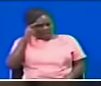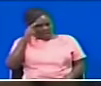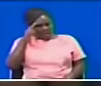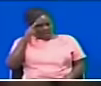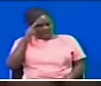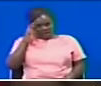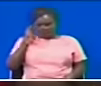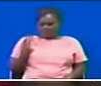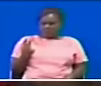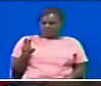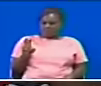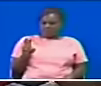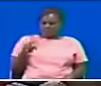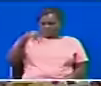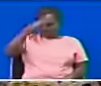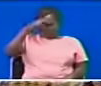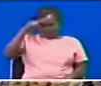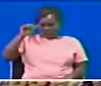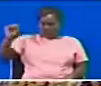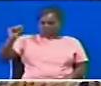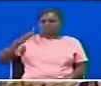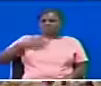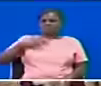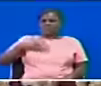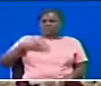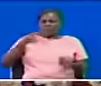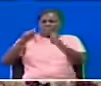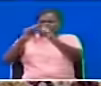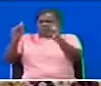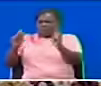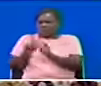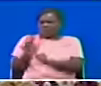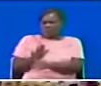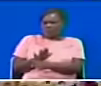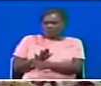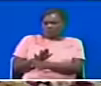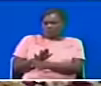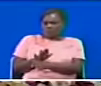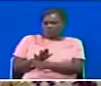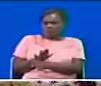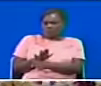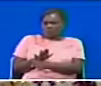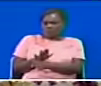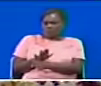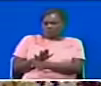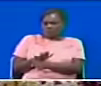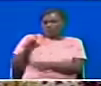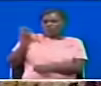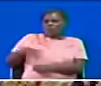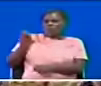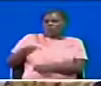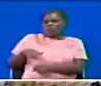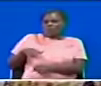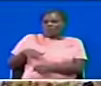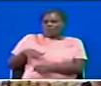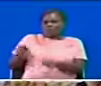look here, because our politics is so tribal, oh, my dear. And anyway, women are the ones who bless